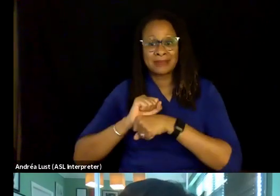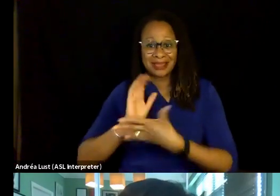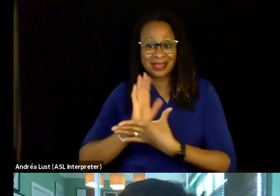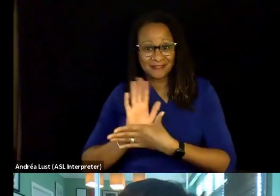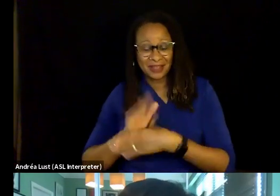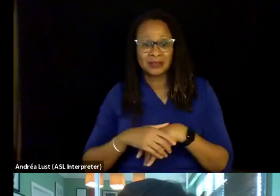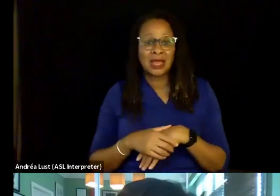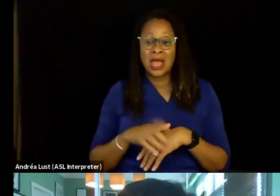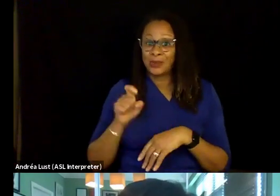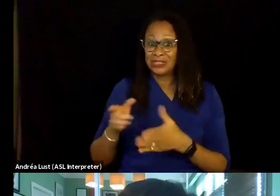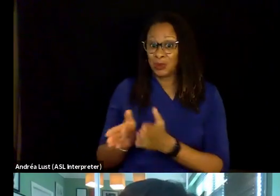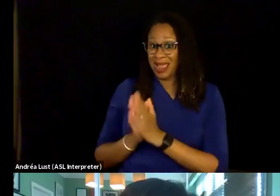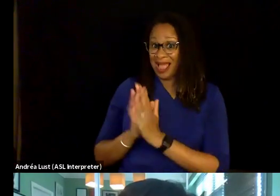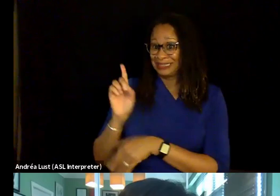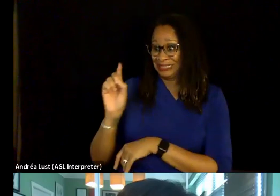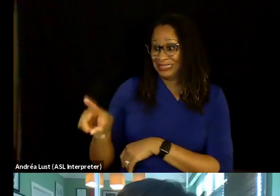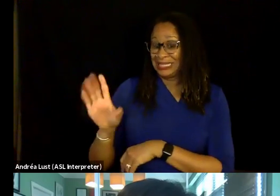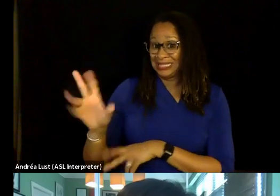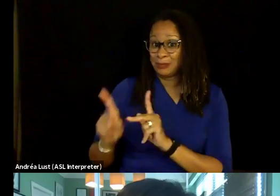ask his people, his presidential command,